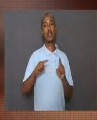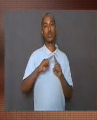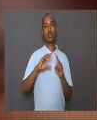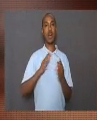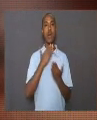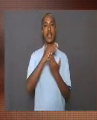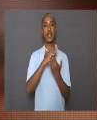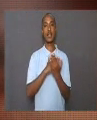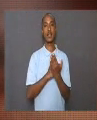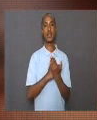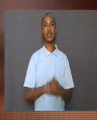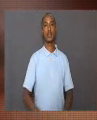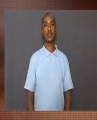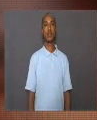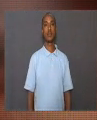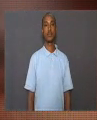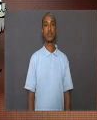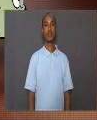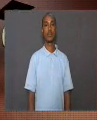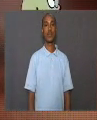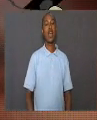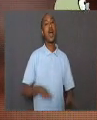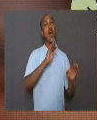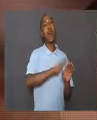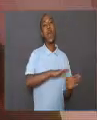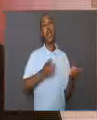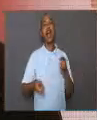Let's get back to our lesson.